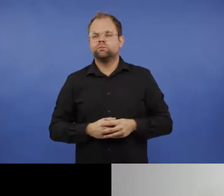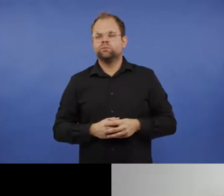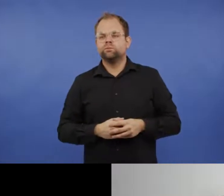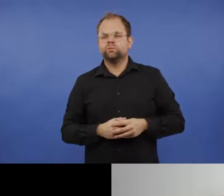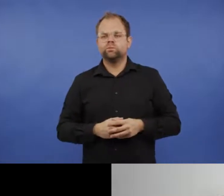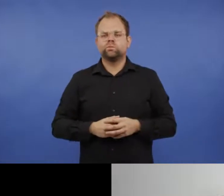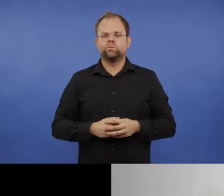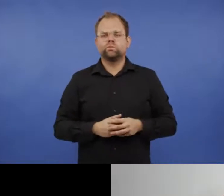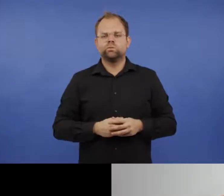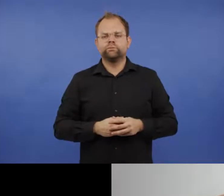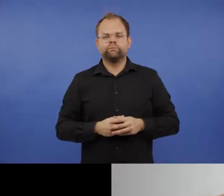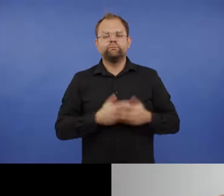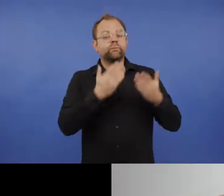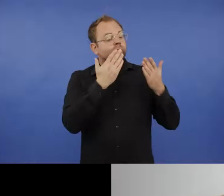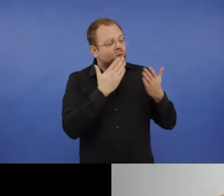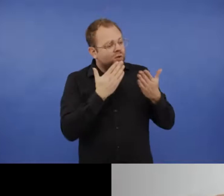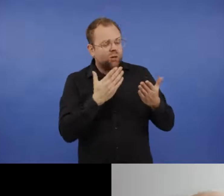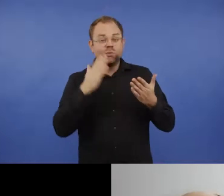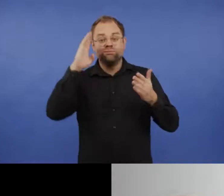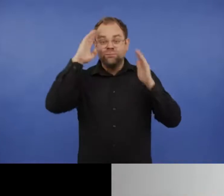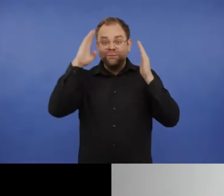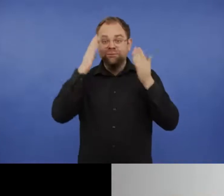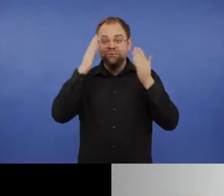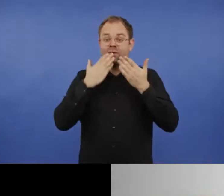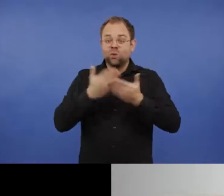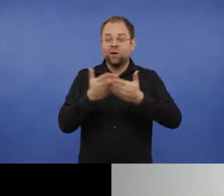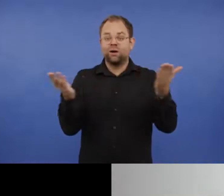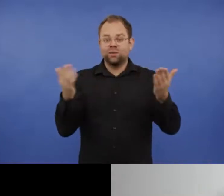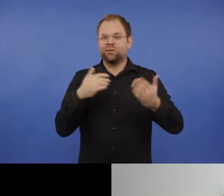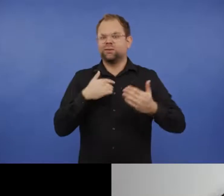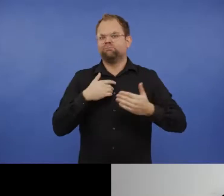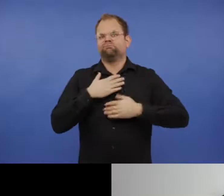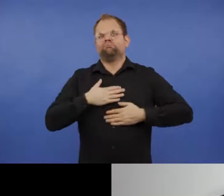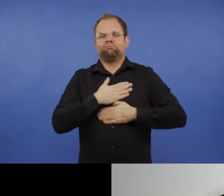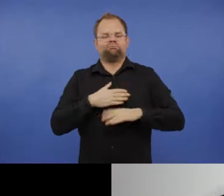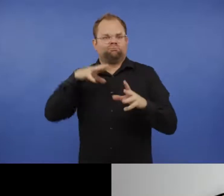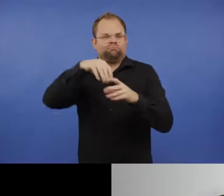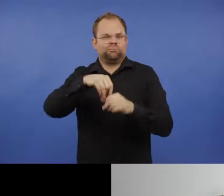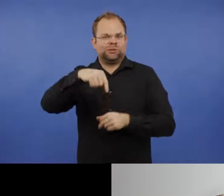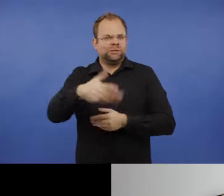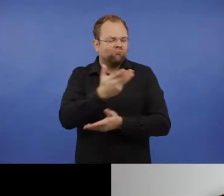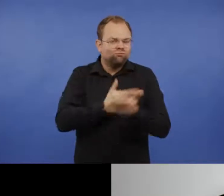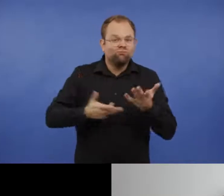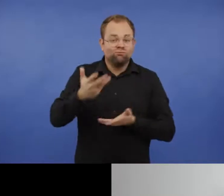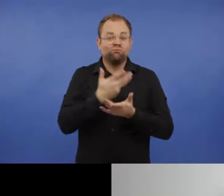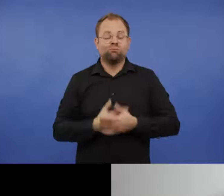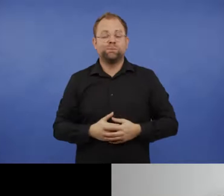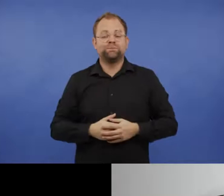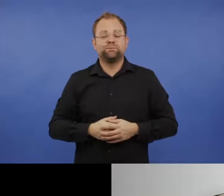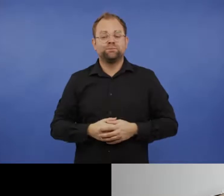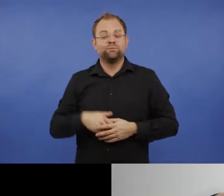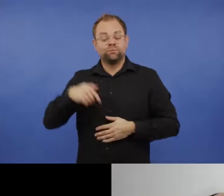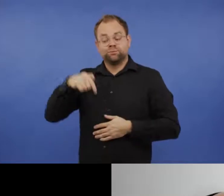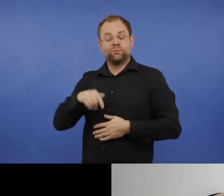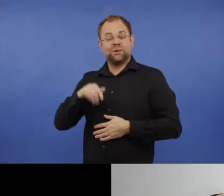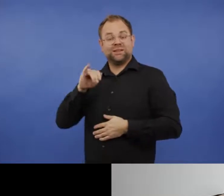we do very much welcome the report on the rights of persons with disabilities in armed conflict. And of course,